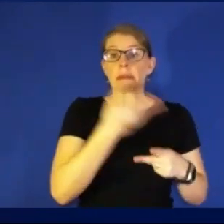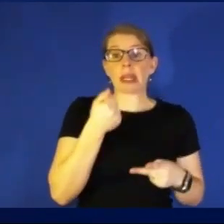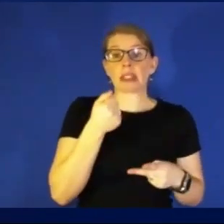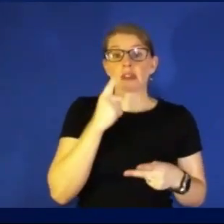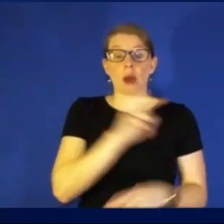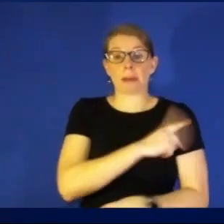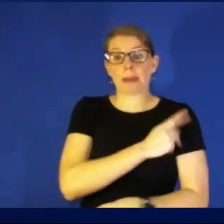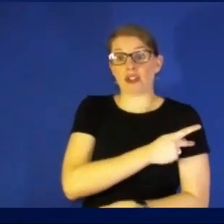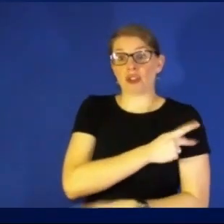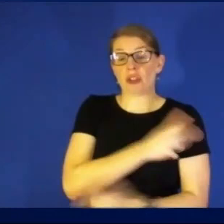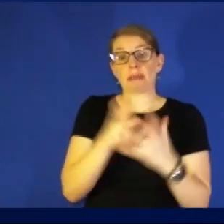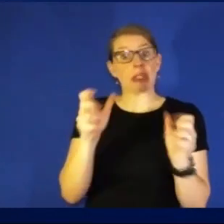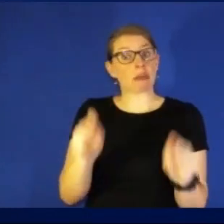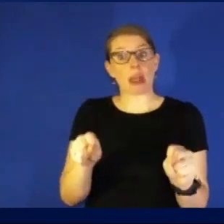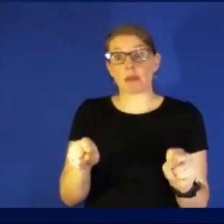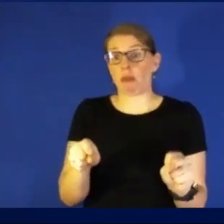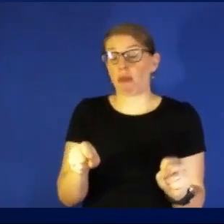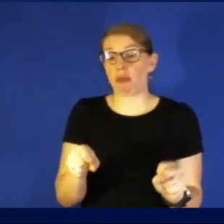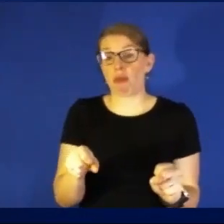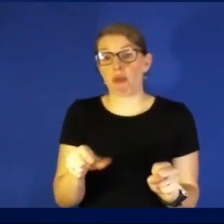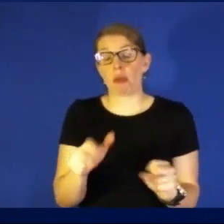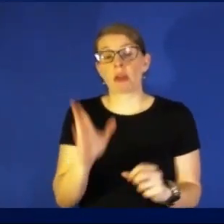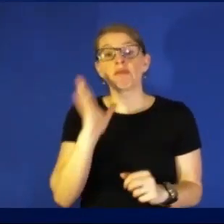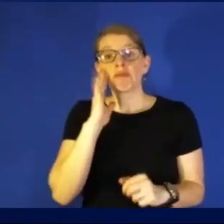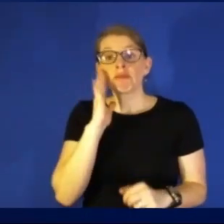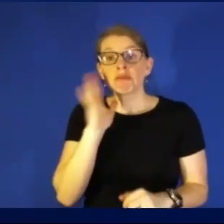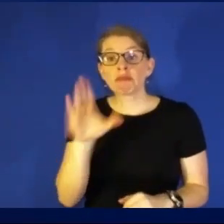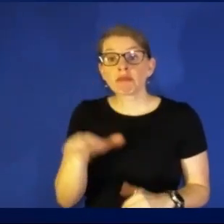possible, and know that